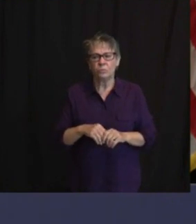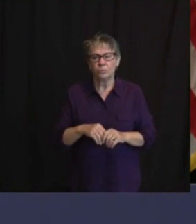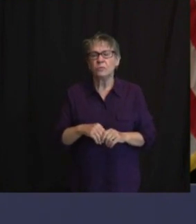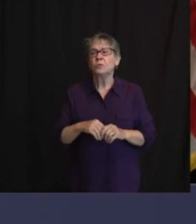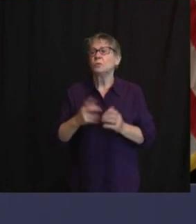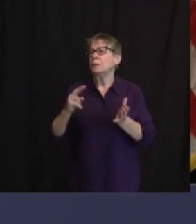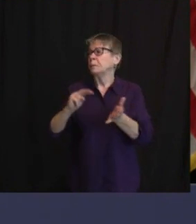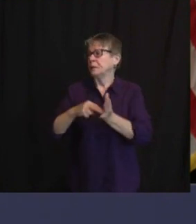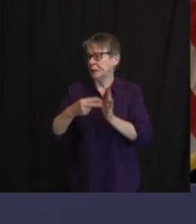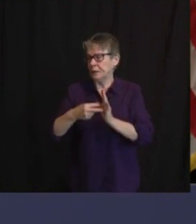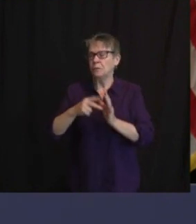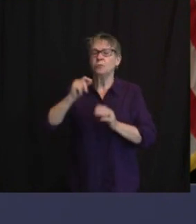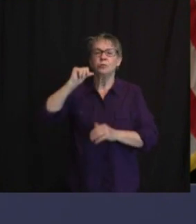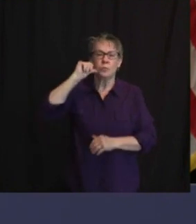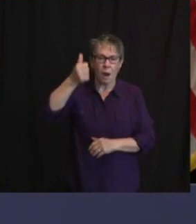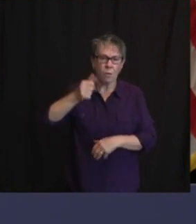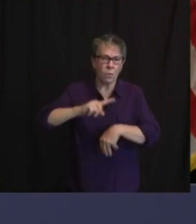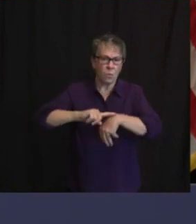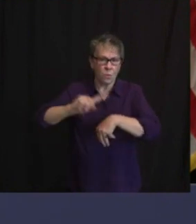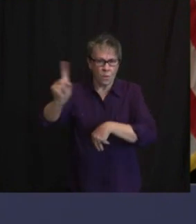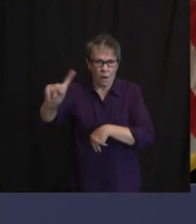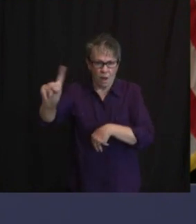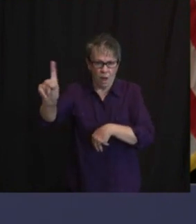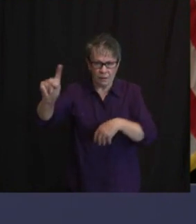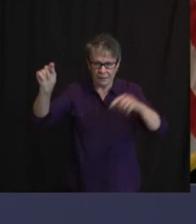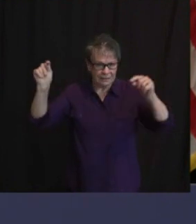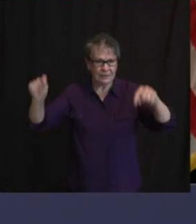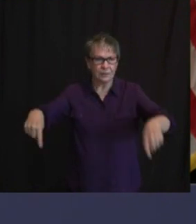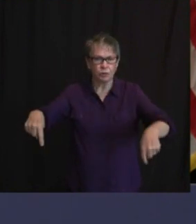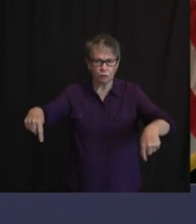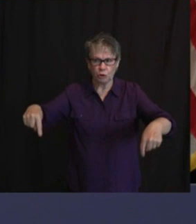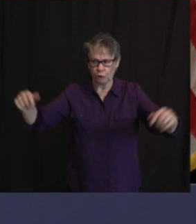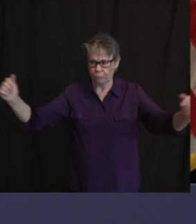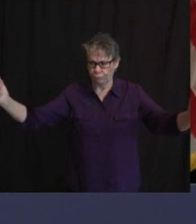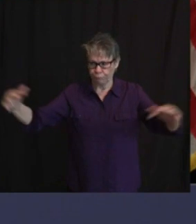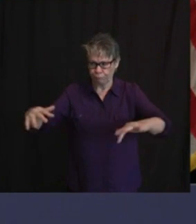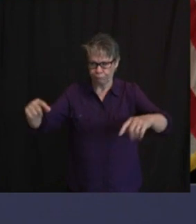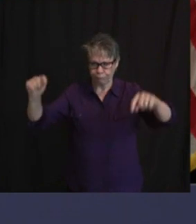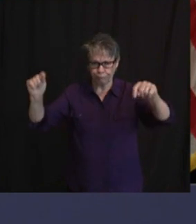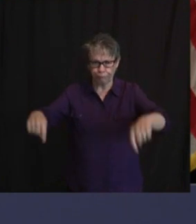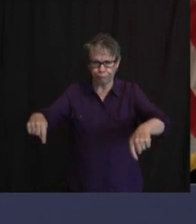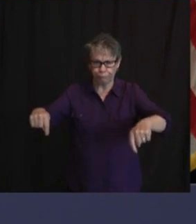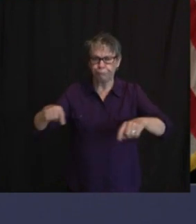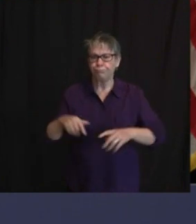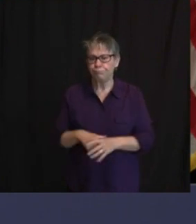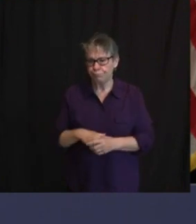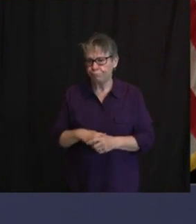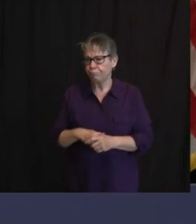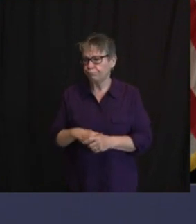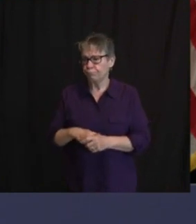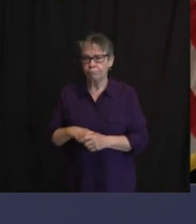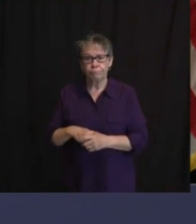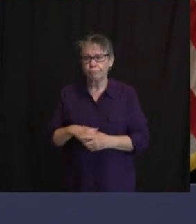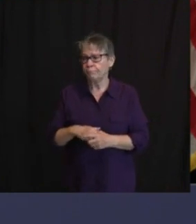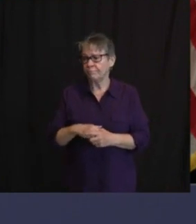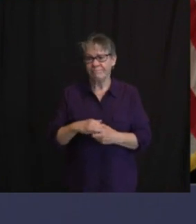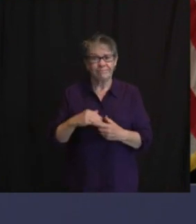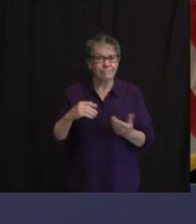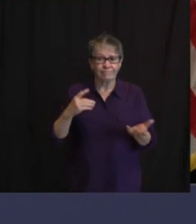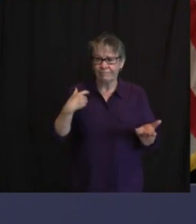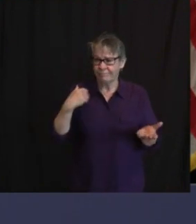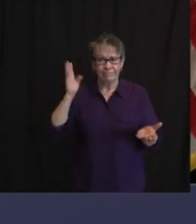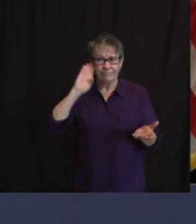same schedule. We're not going anywhere. This is still, we're making a lot of progress, but the fire still rages. So you should assume we're going to